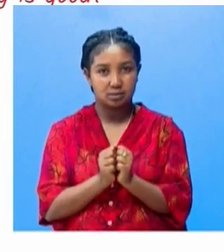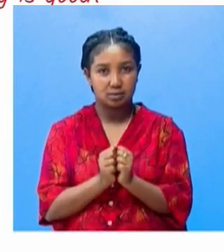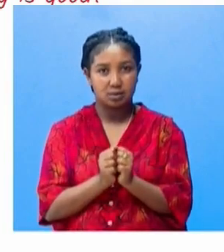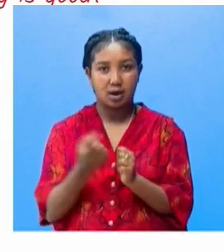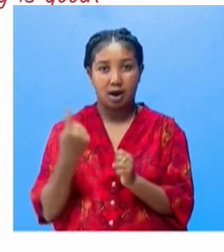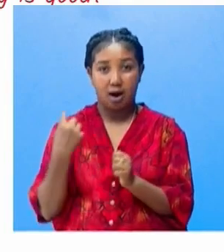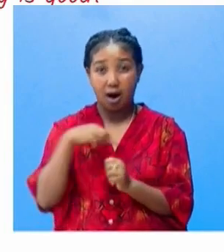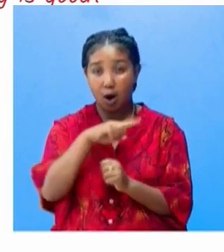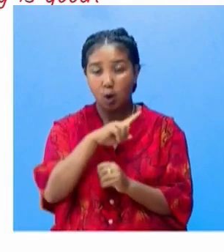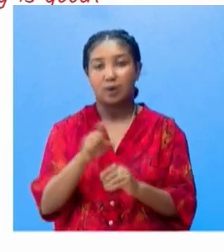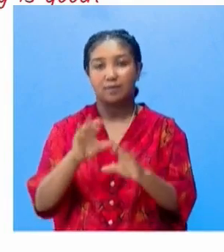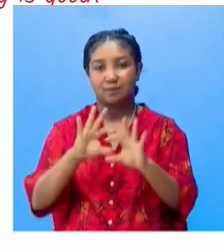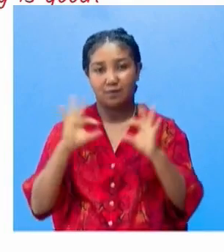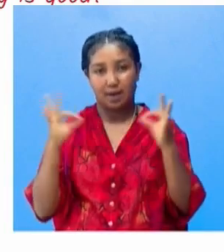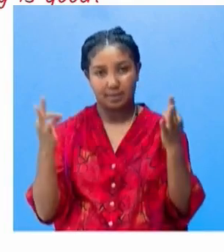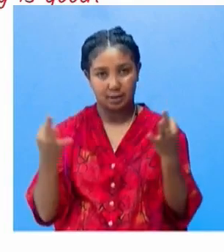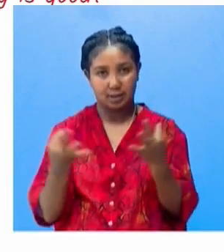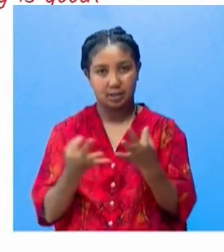our family